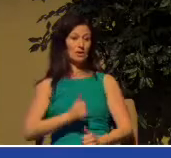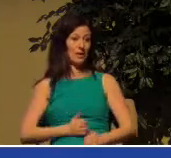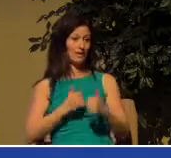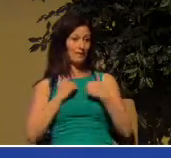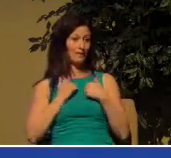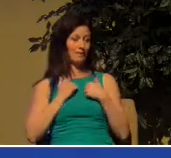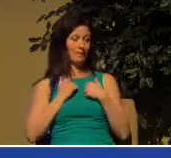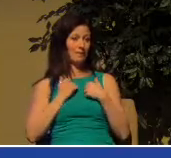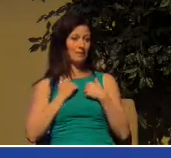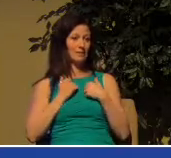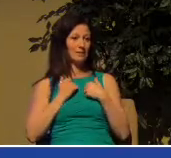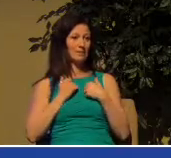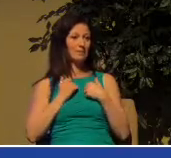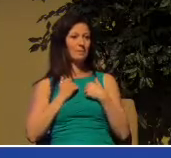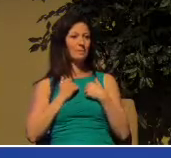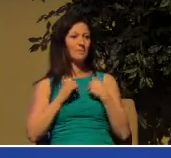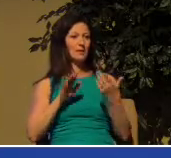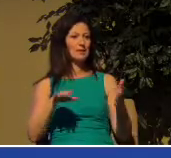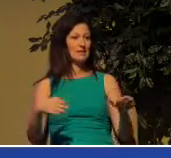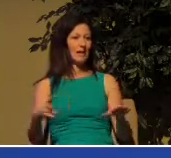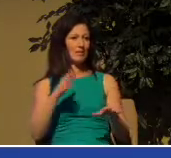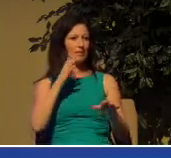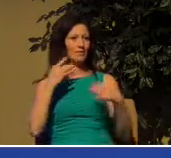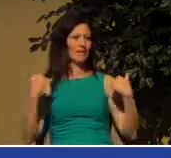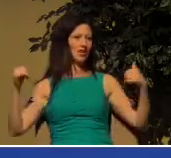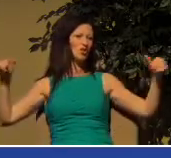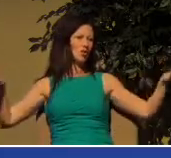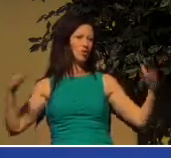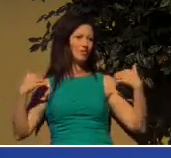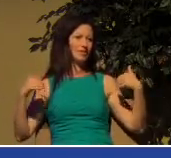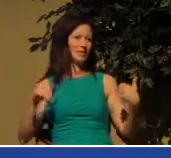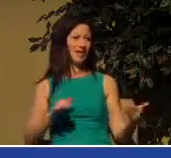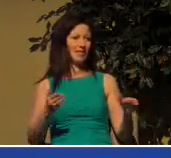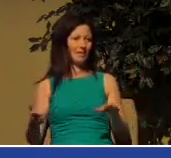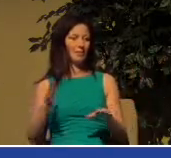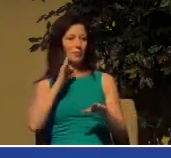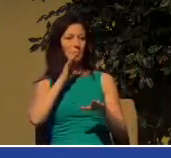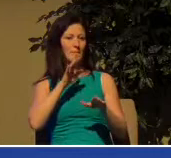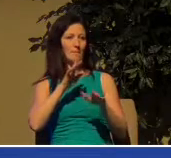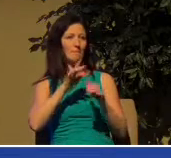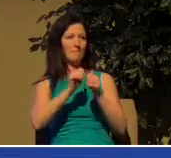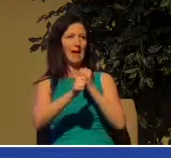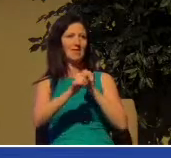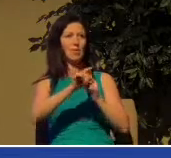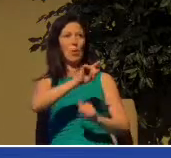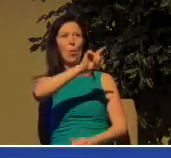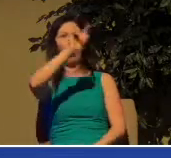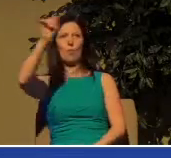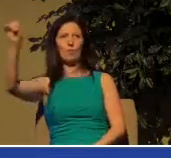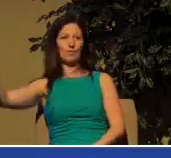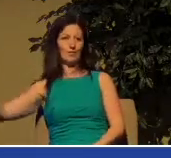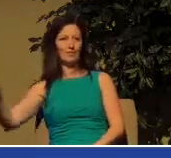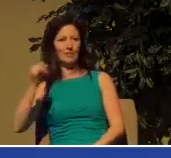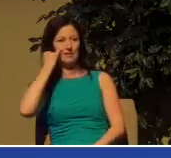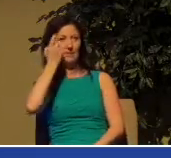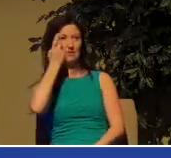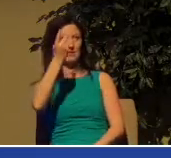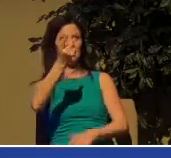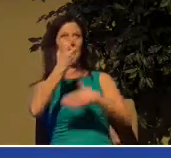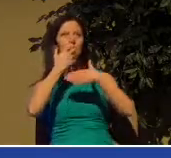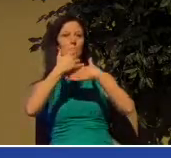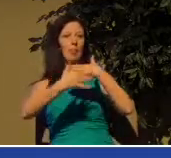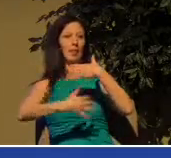the angel of death would pass over when he saw the blood of the Lamb, testifying to